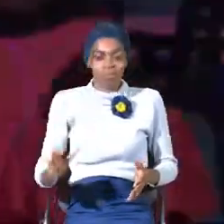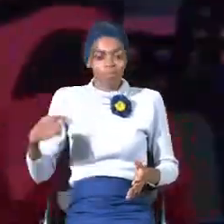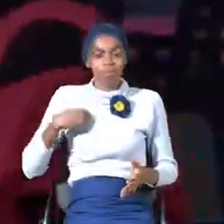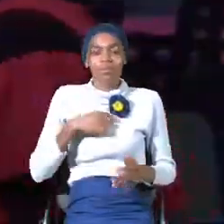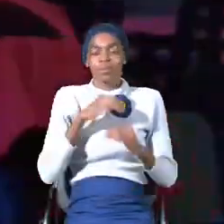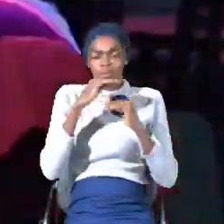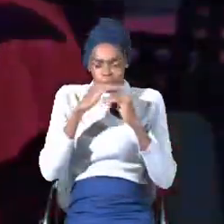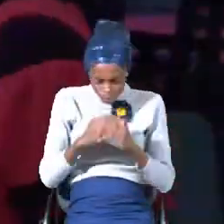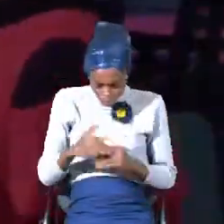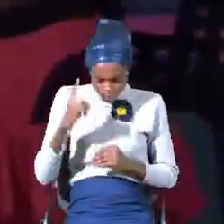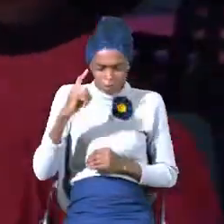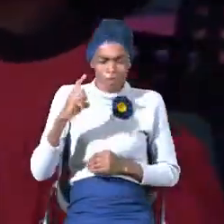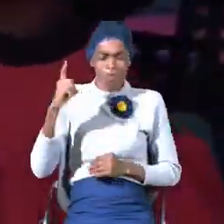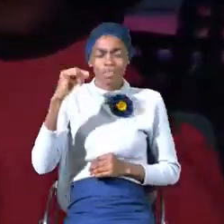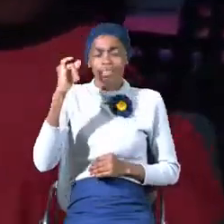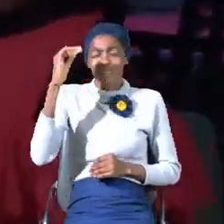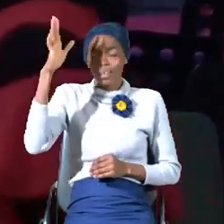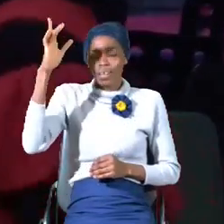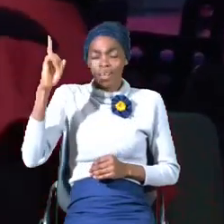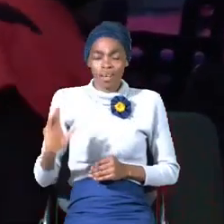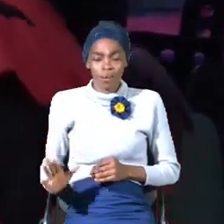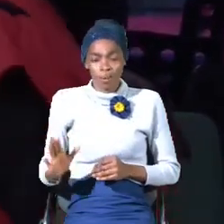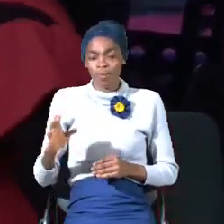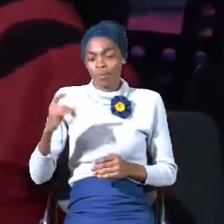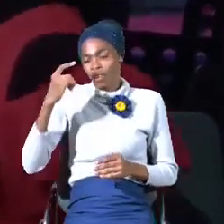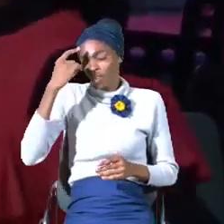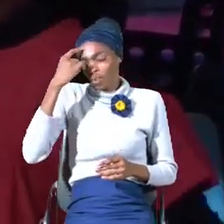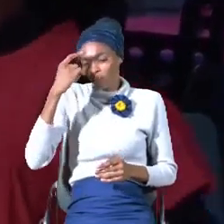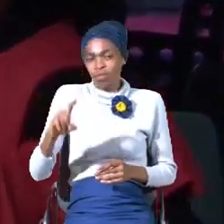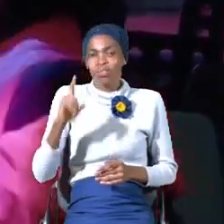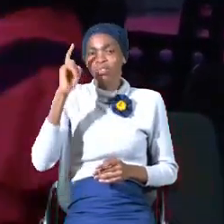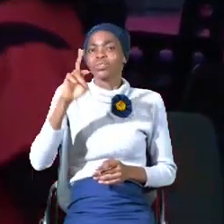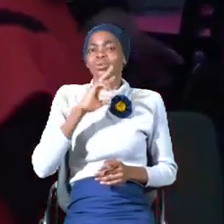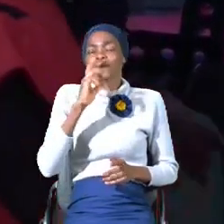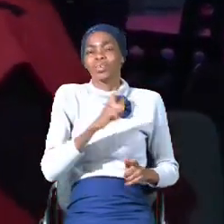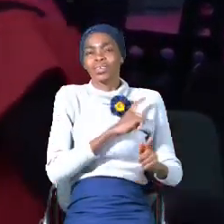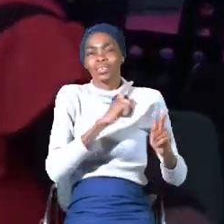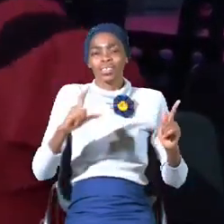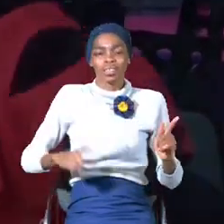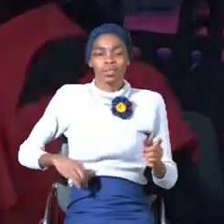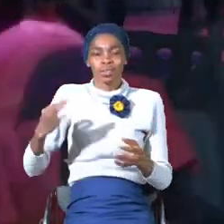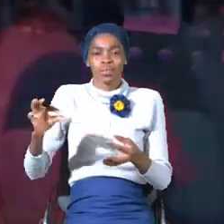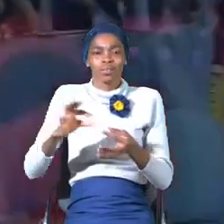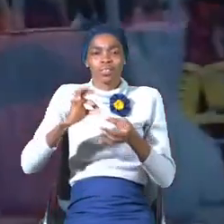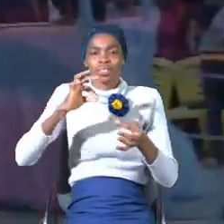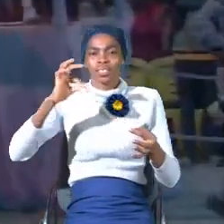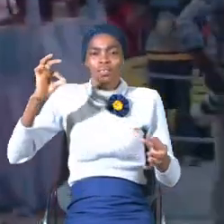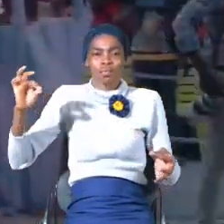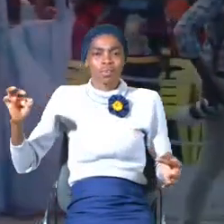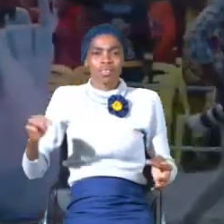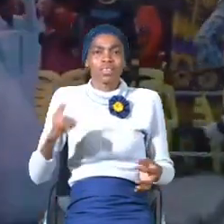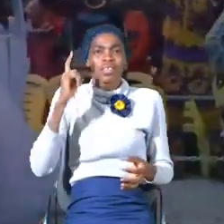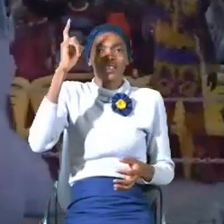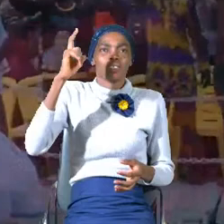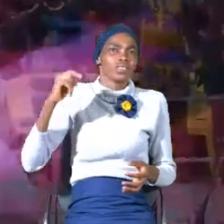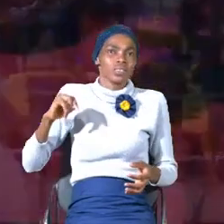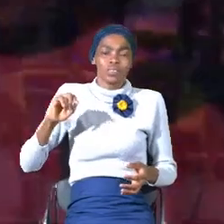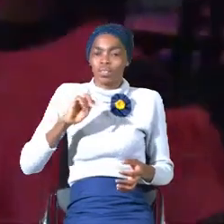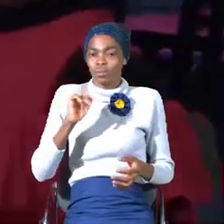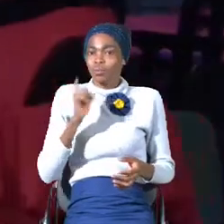you, Yahweh. For where the Lord is spirit, where the spirit of the Lord